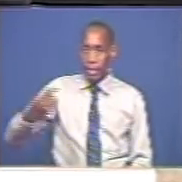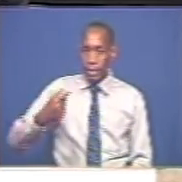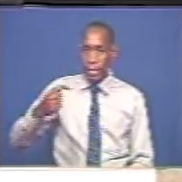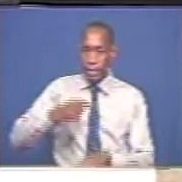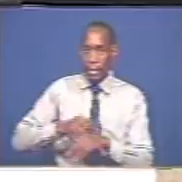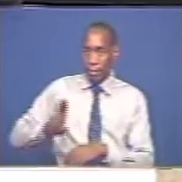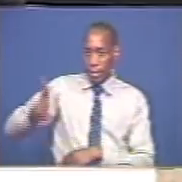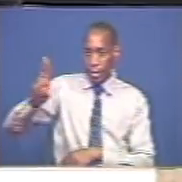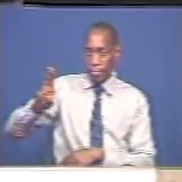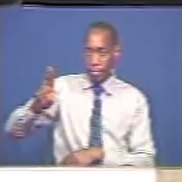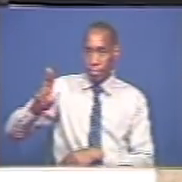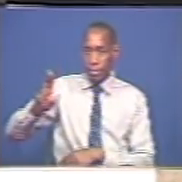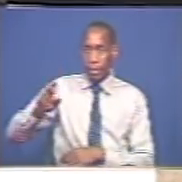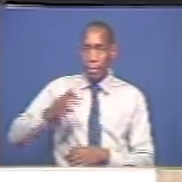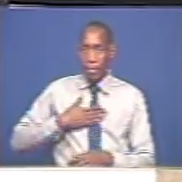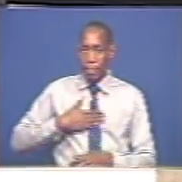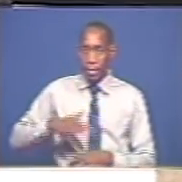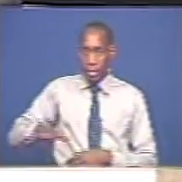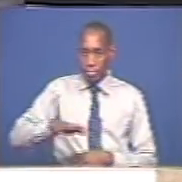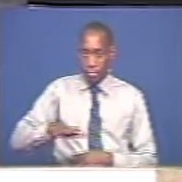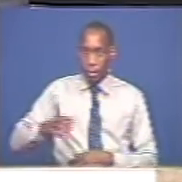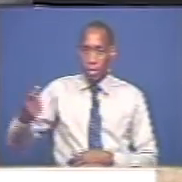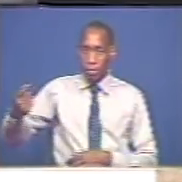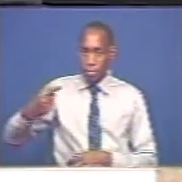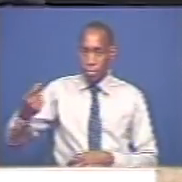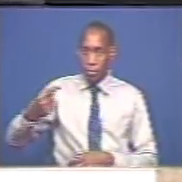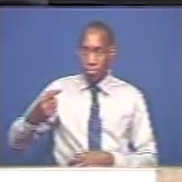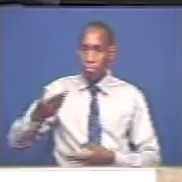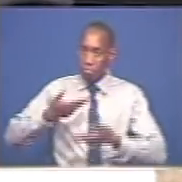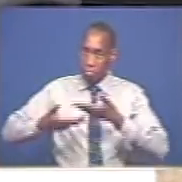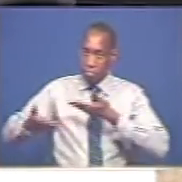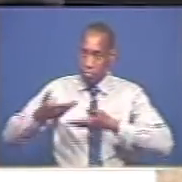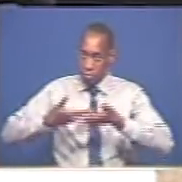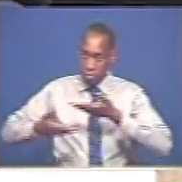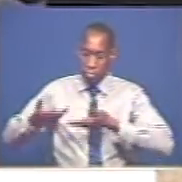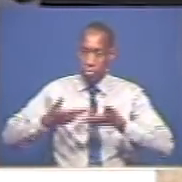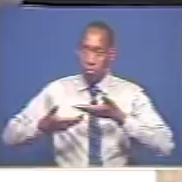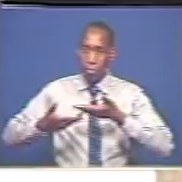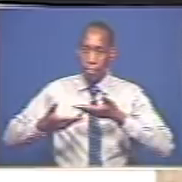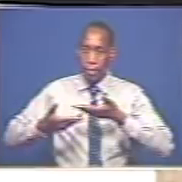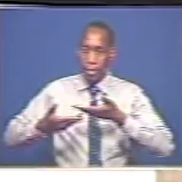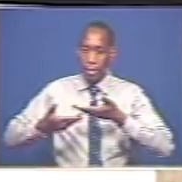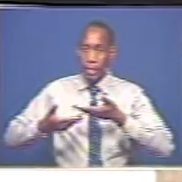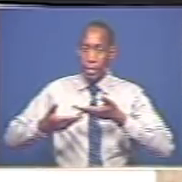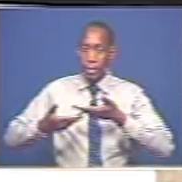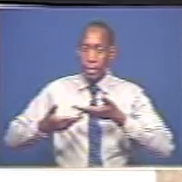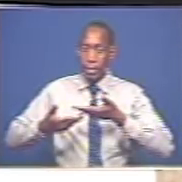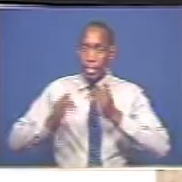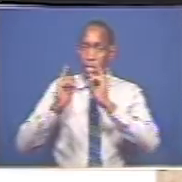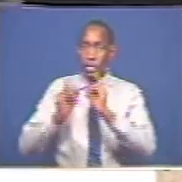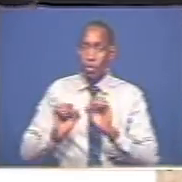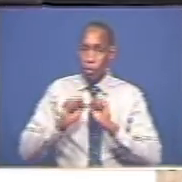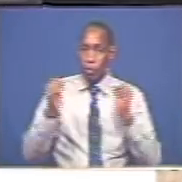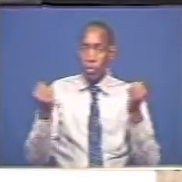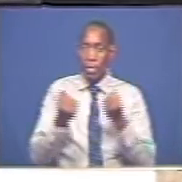I'm downstairs, and we keep on chatting. So I think as the modern day society, mm-hmm. there's a